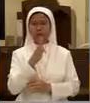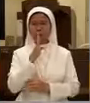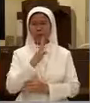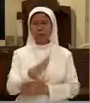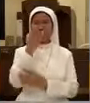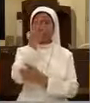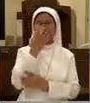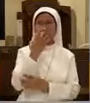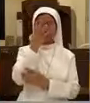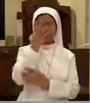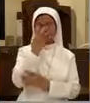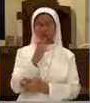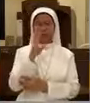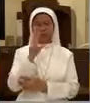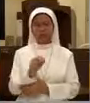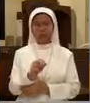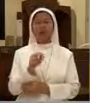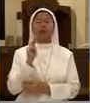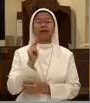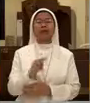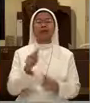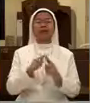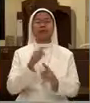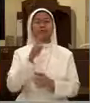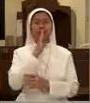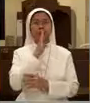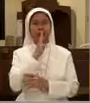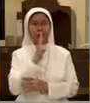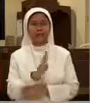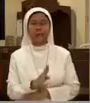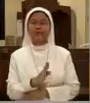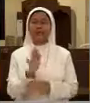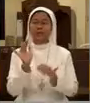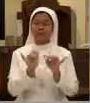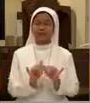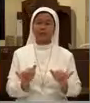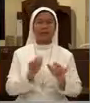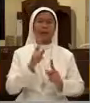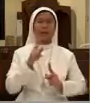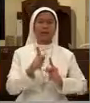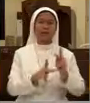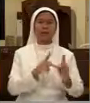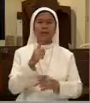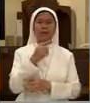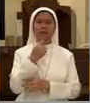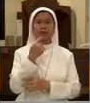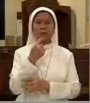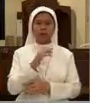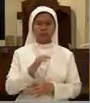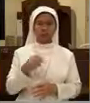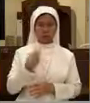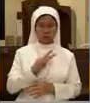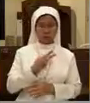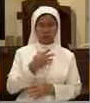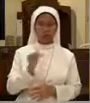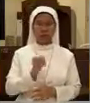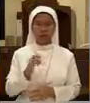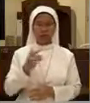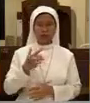no? That we need to be like the people who are hurting us, no?